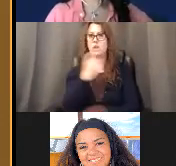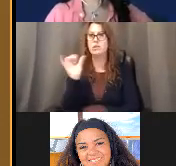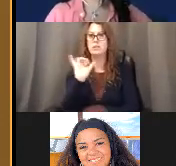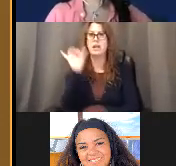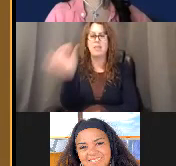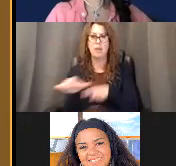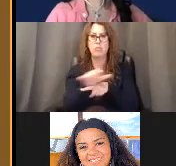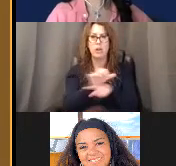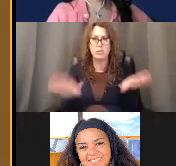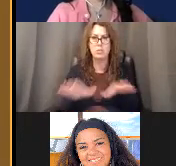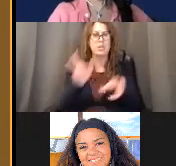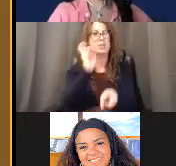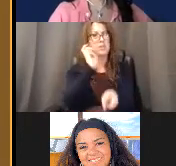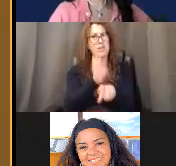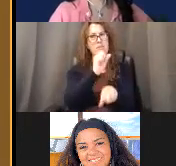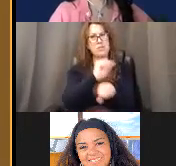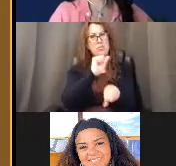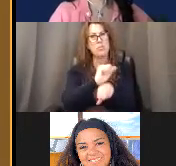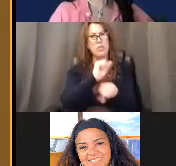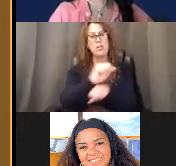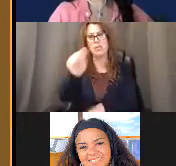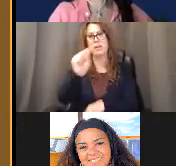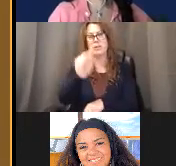And it's hard work, you know, it's a process.